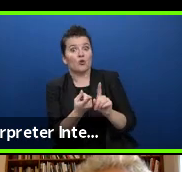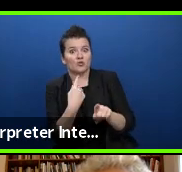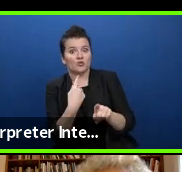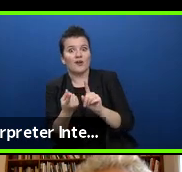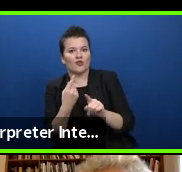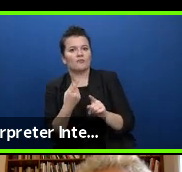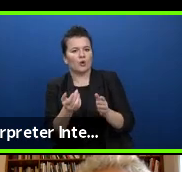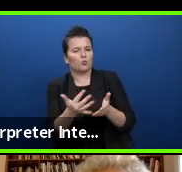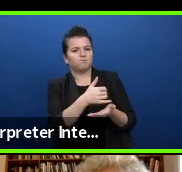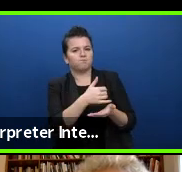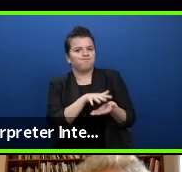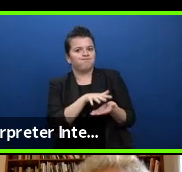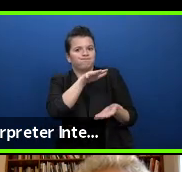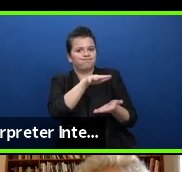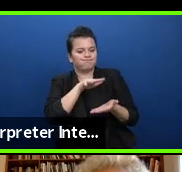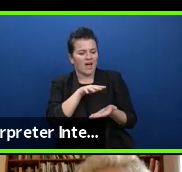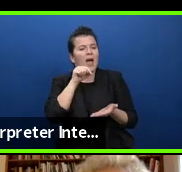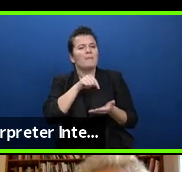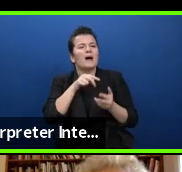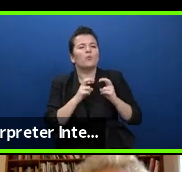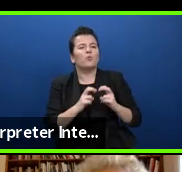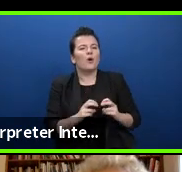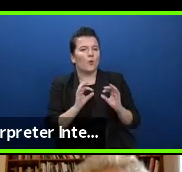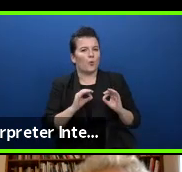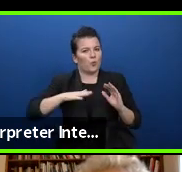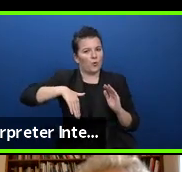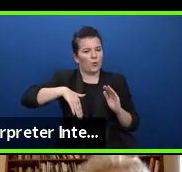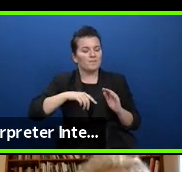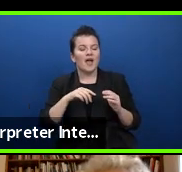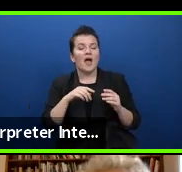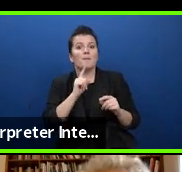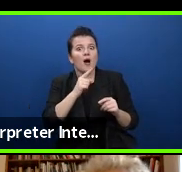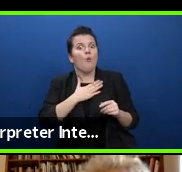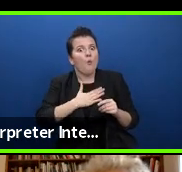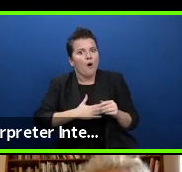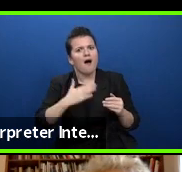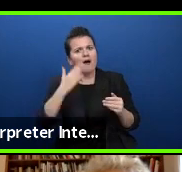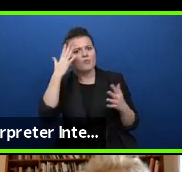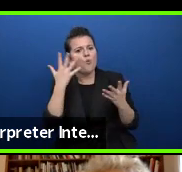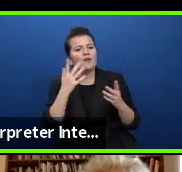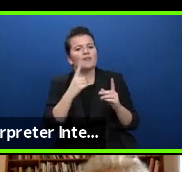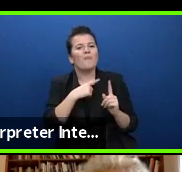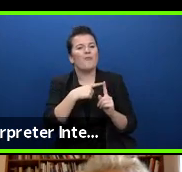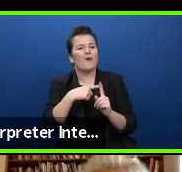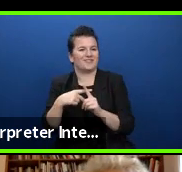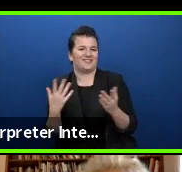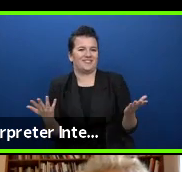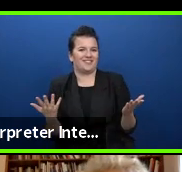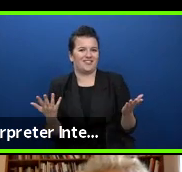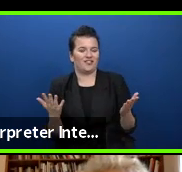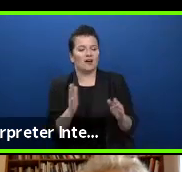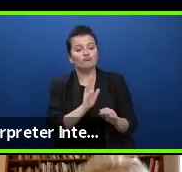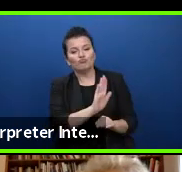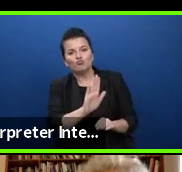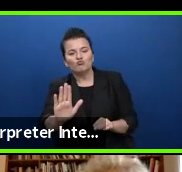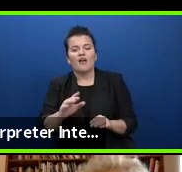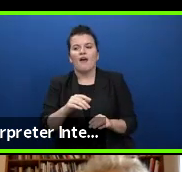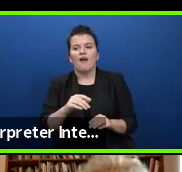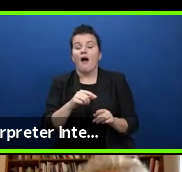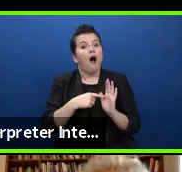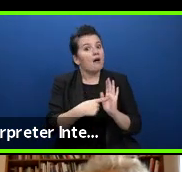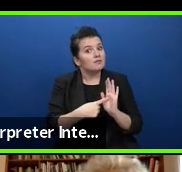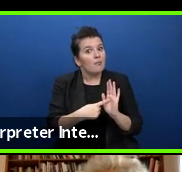ideas about what is actually positive in this whole situation. And some of them are as such. So first of all, I think many